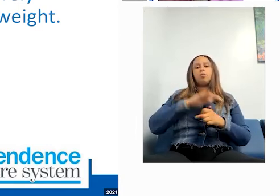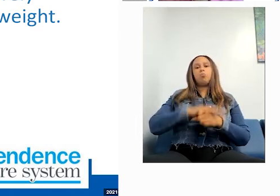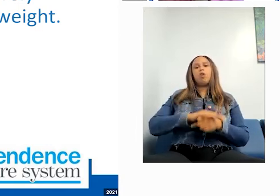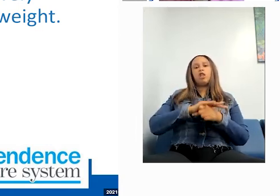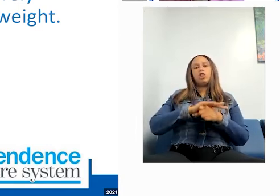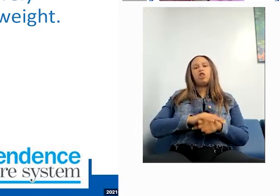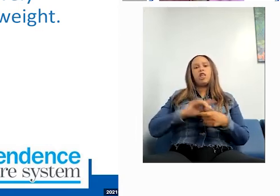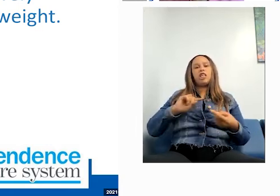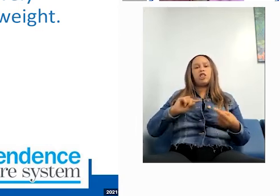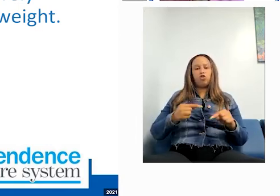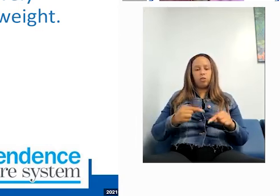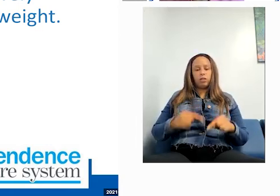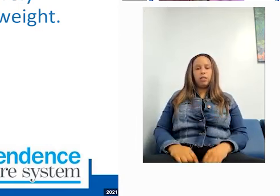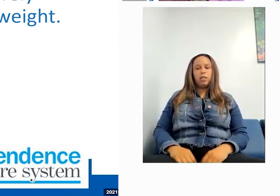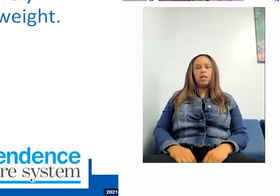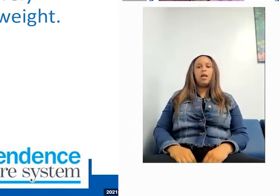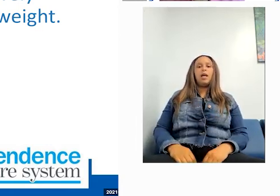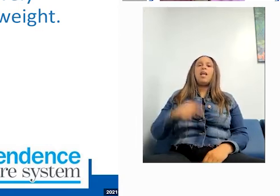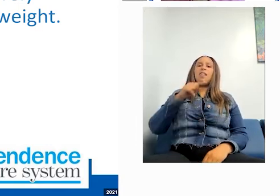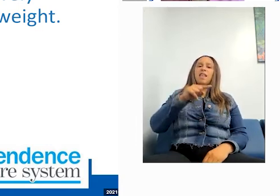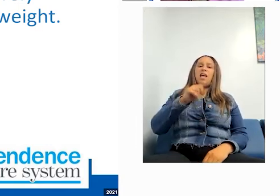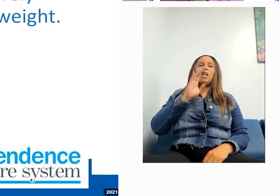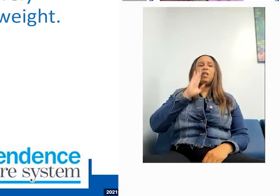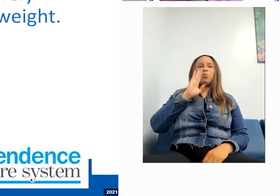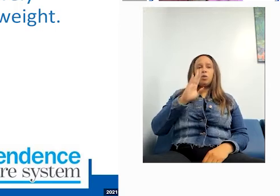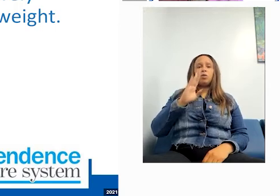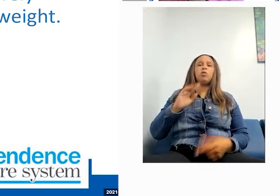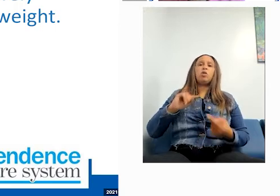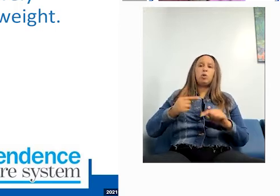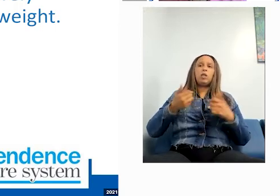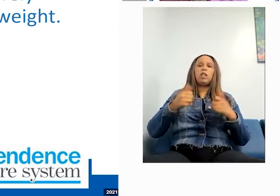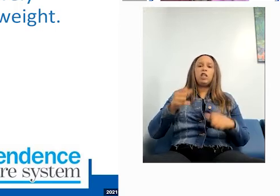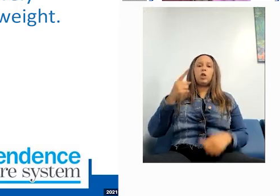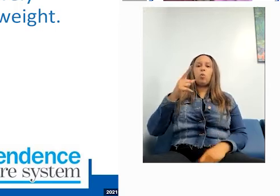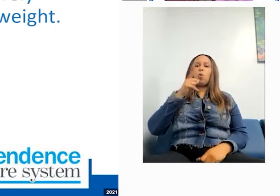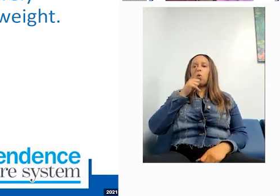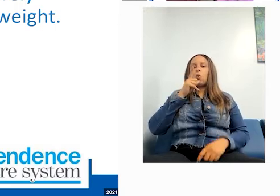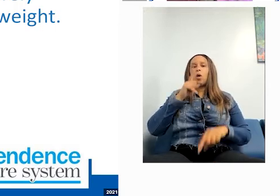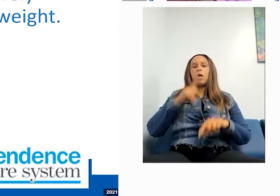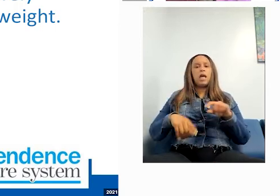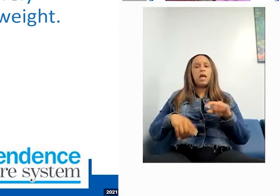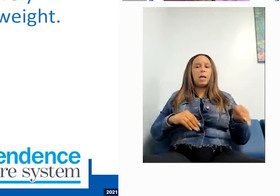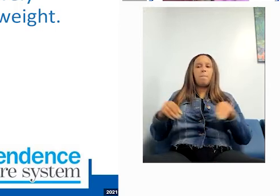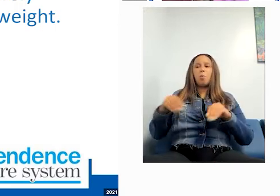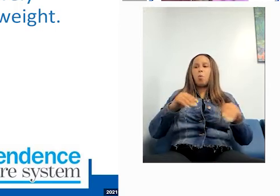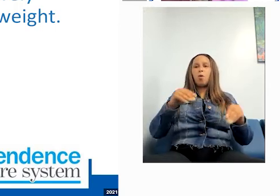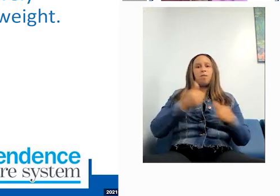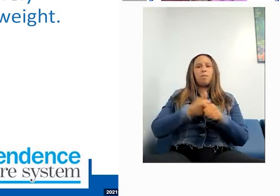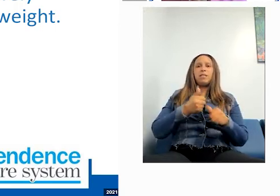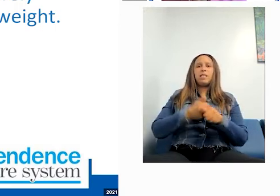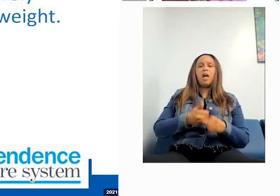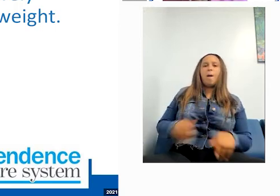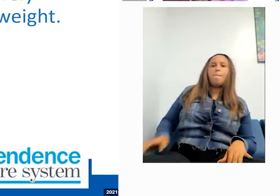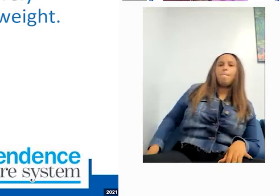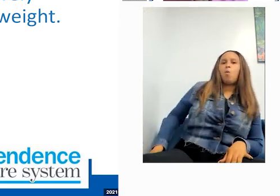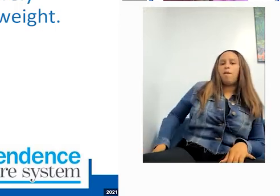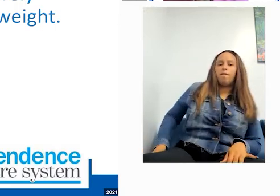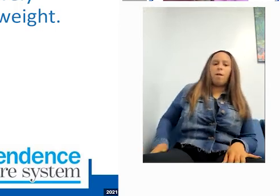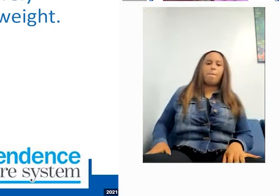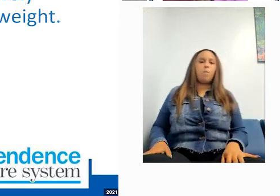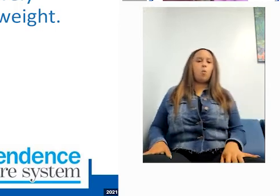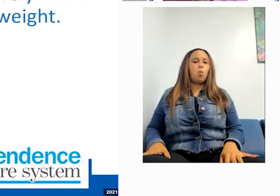will occur for anybody who is not able to effectively shift their own weight. And if you have